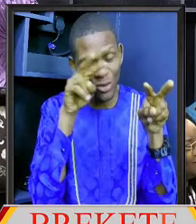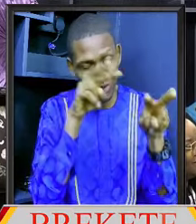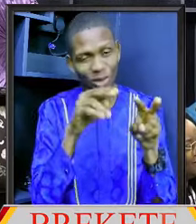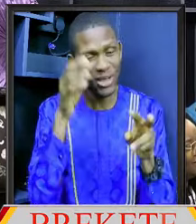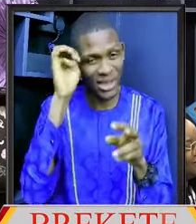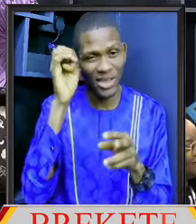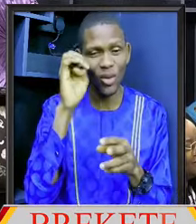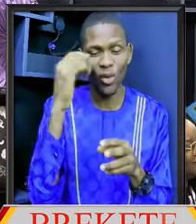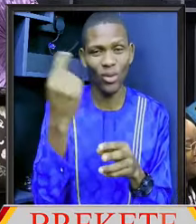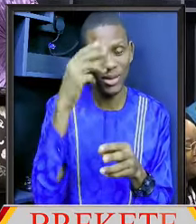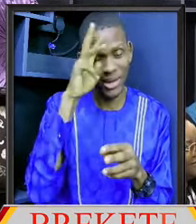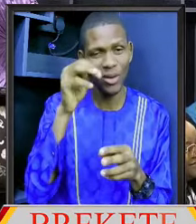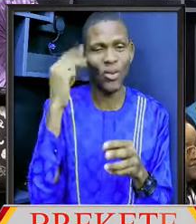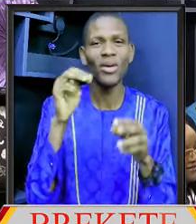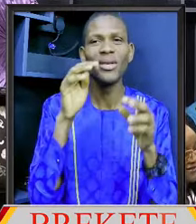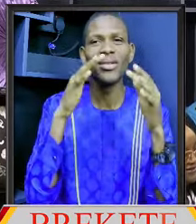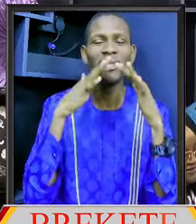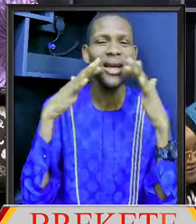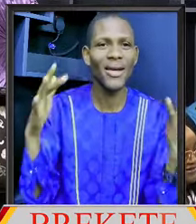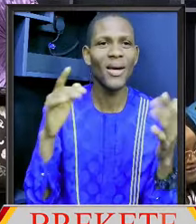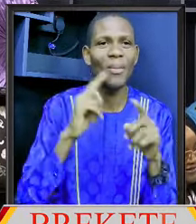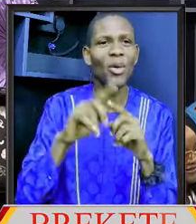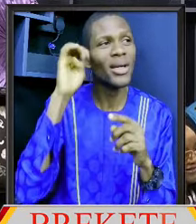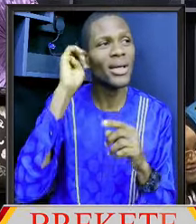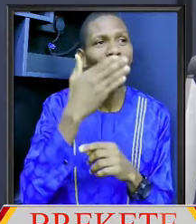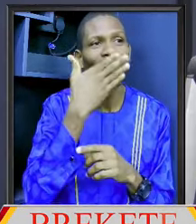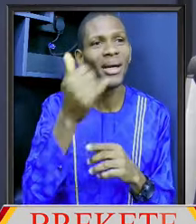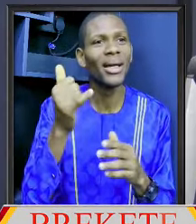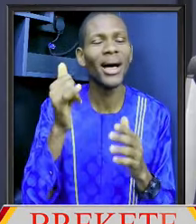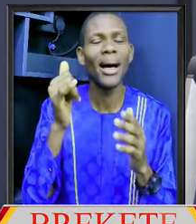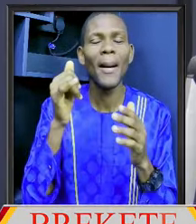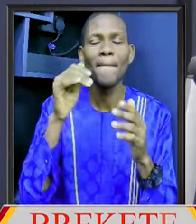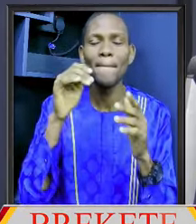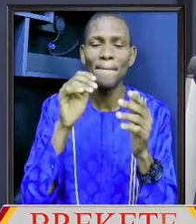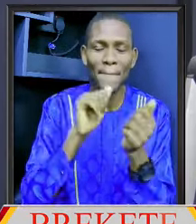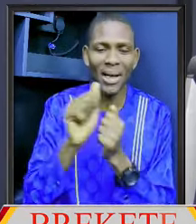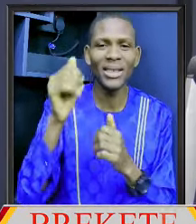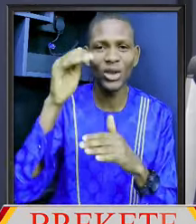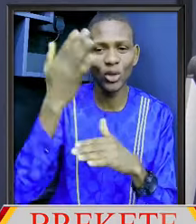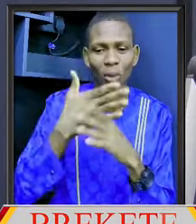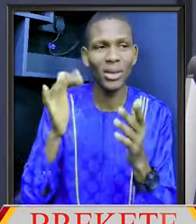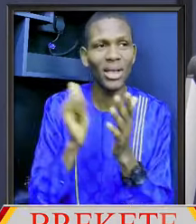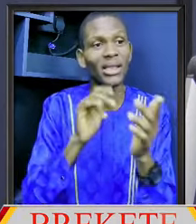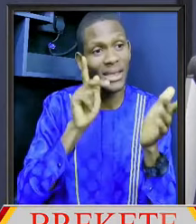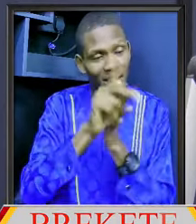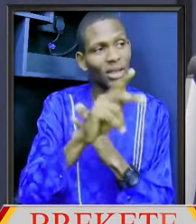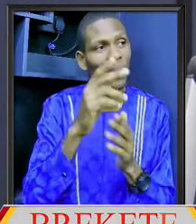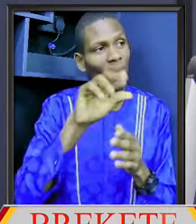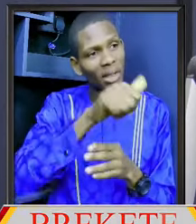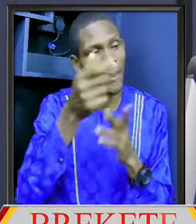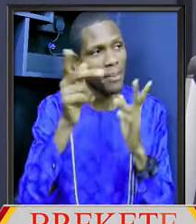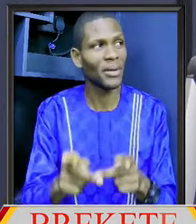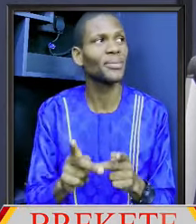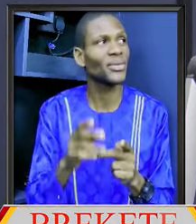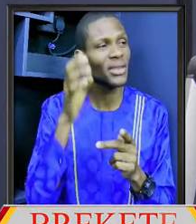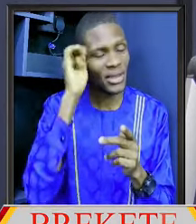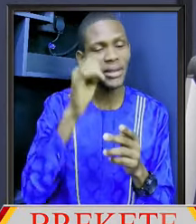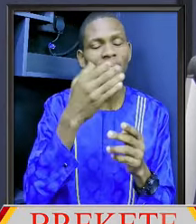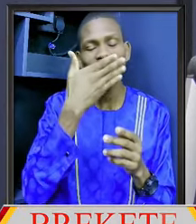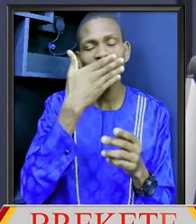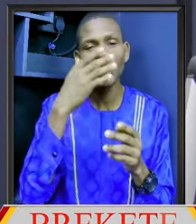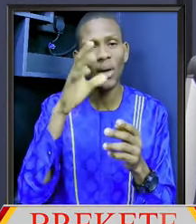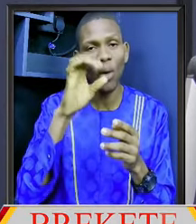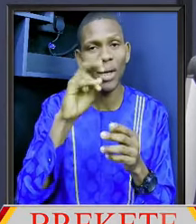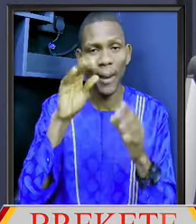myself. But I better pass person where they keep person. Yes, I better pass person where they plan